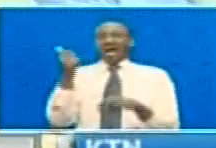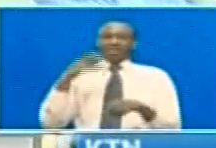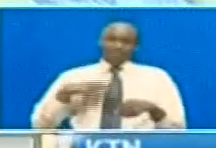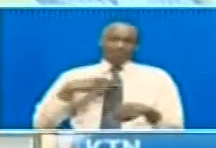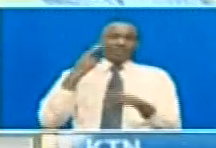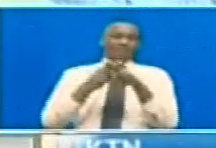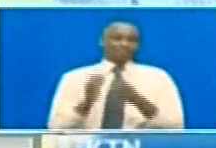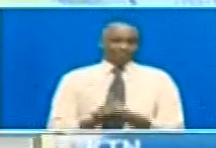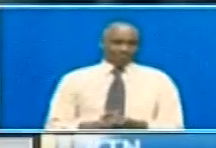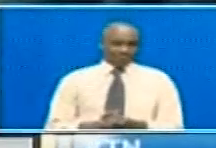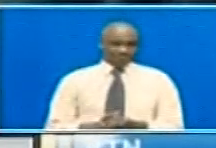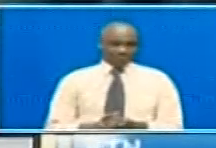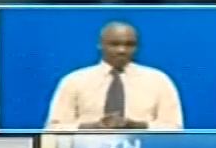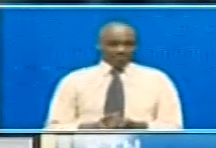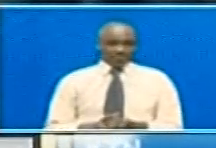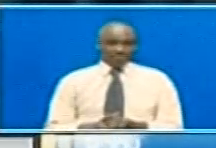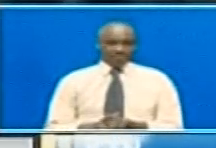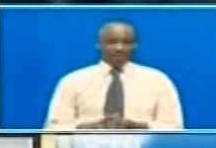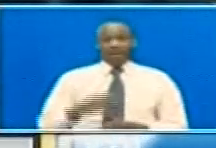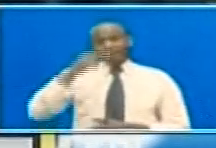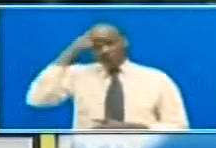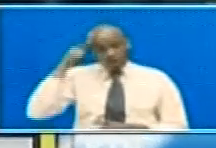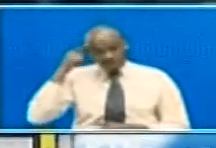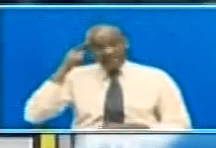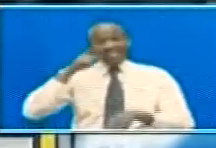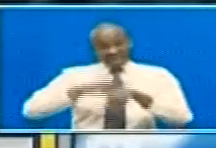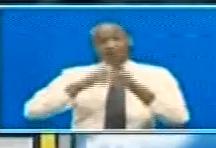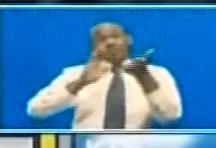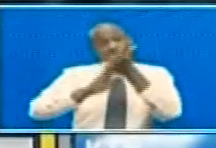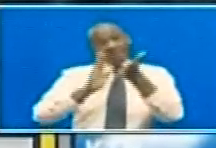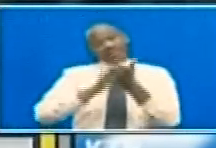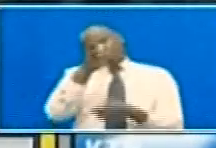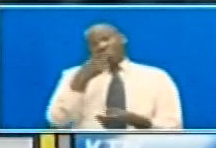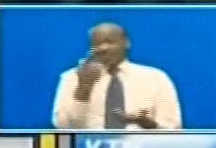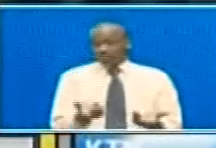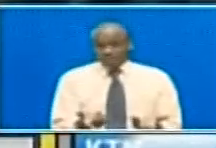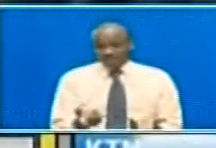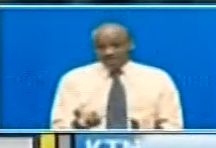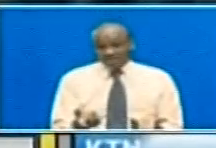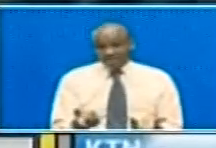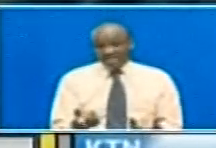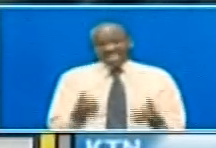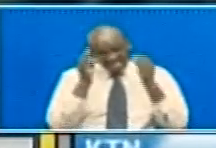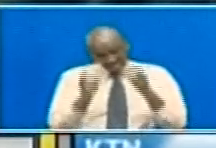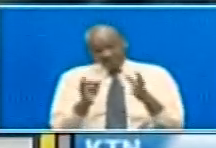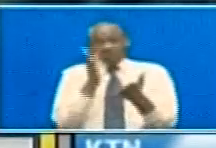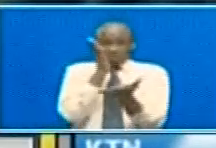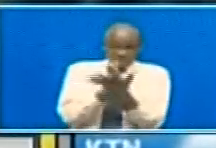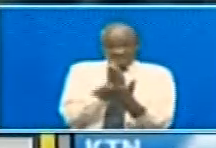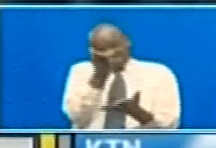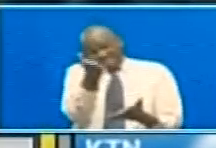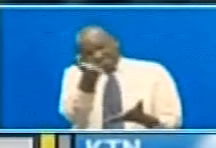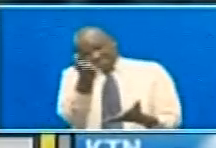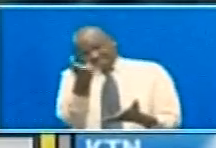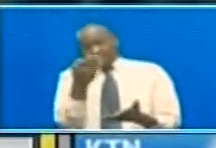people's reputations. Because once the recommendations are made, if there is any truth in the